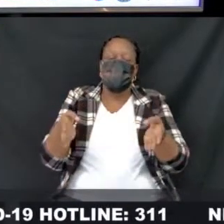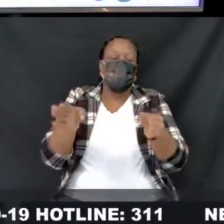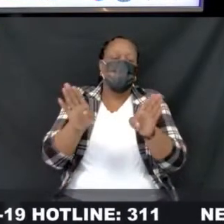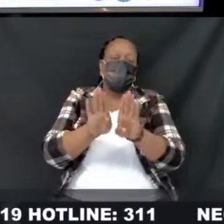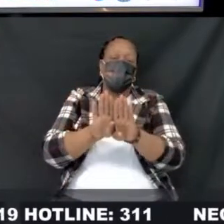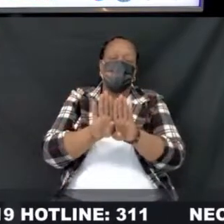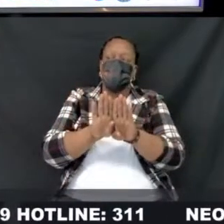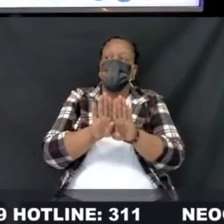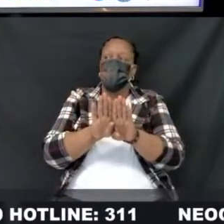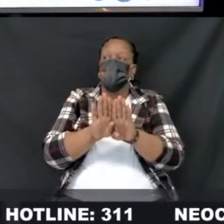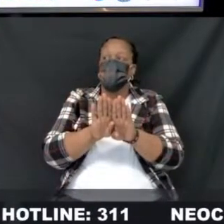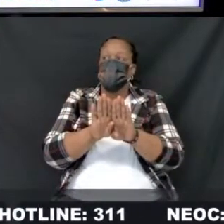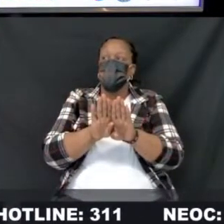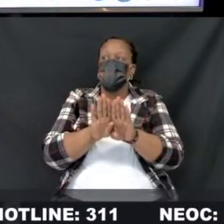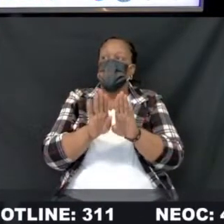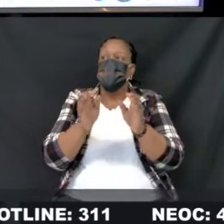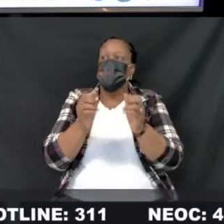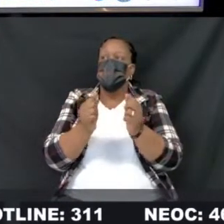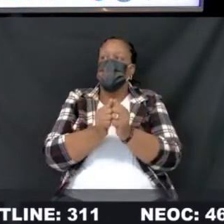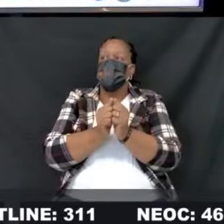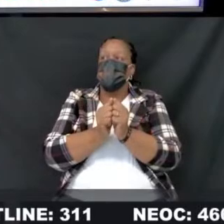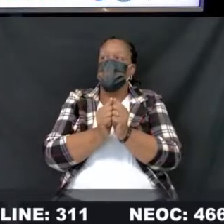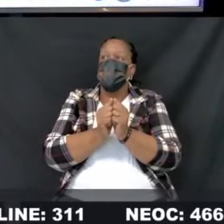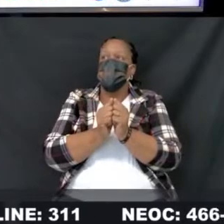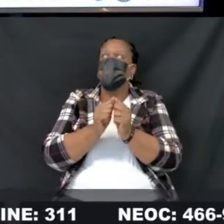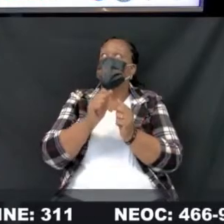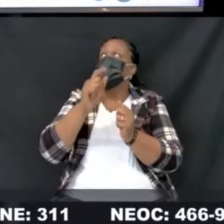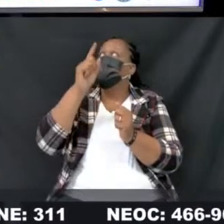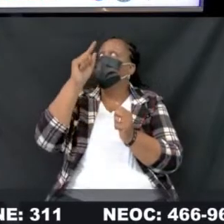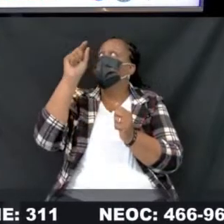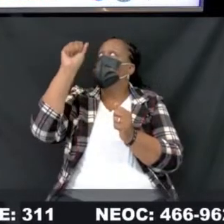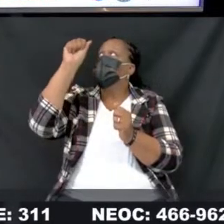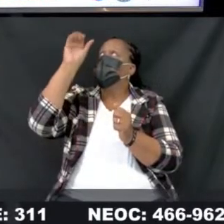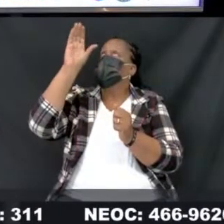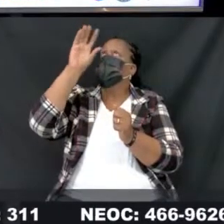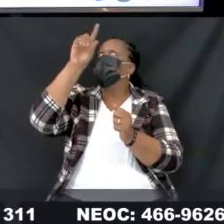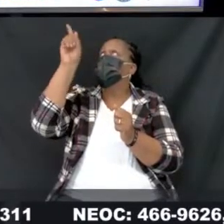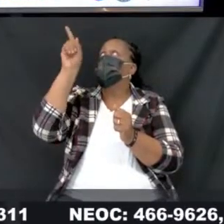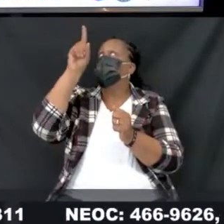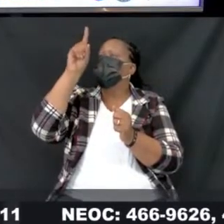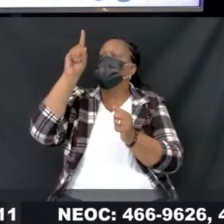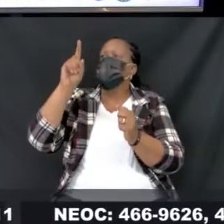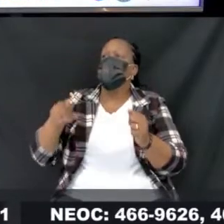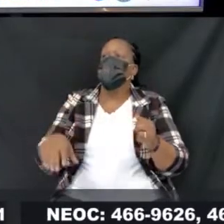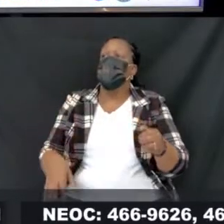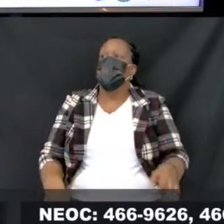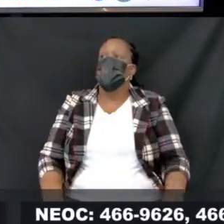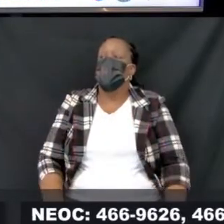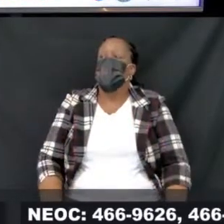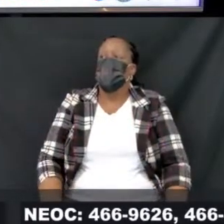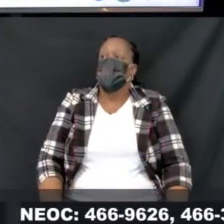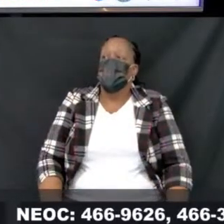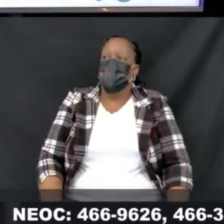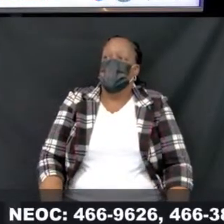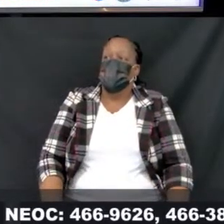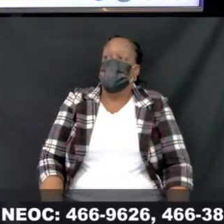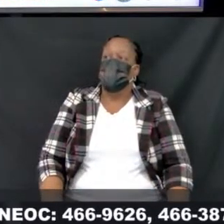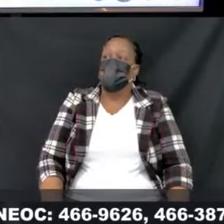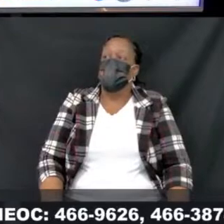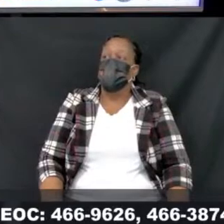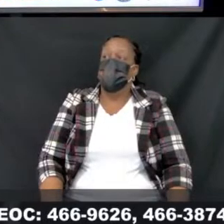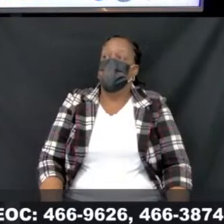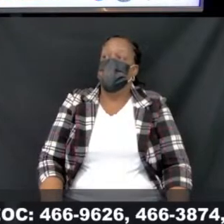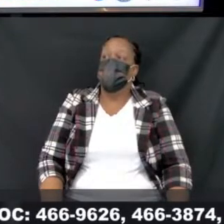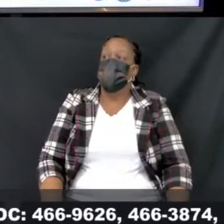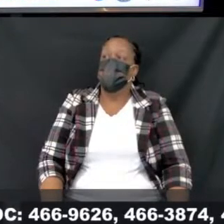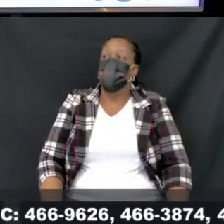setting for a long time with a wall unit, it is good if ever so often, probably once an hour or two,